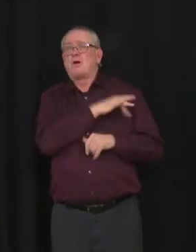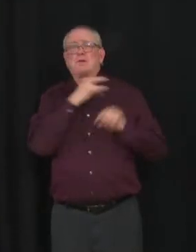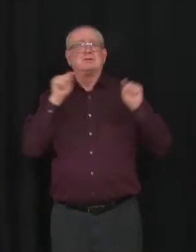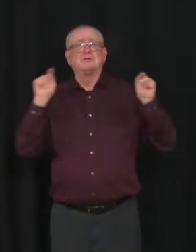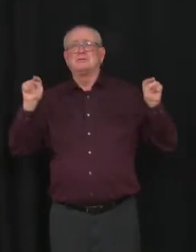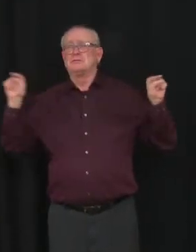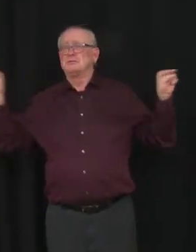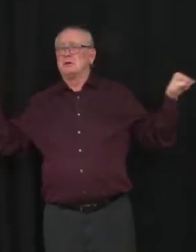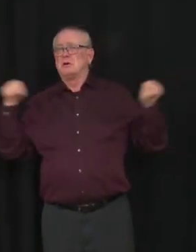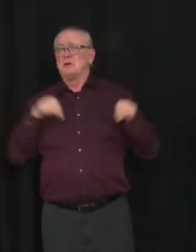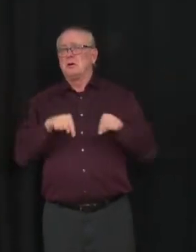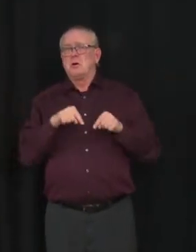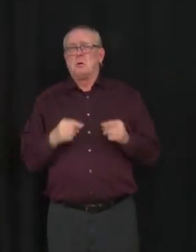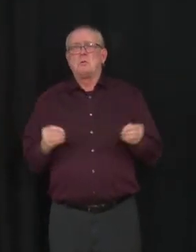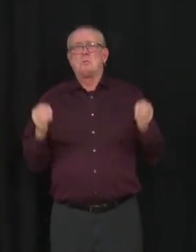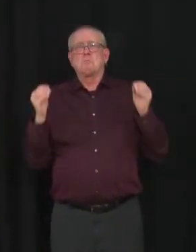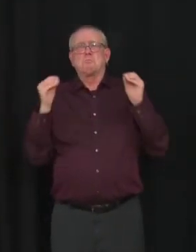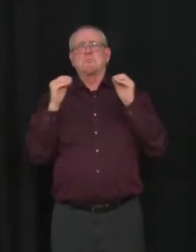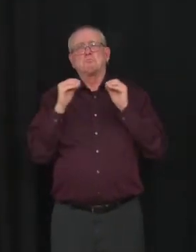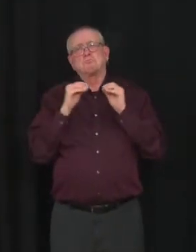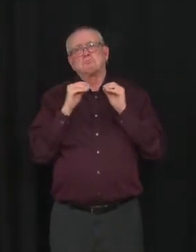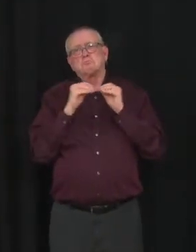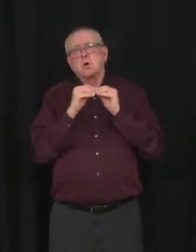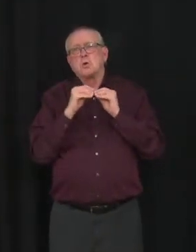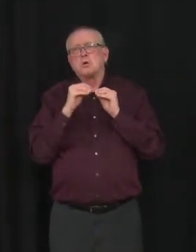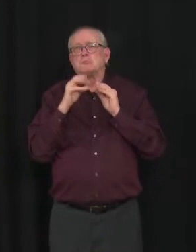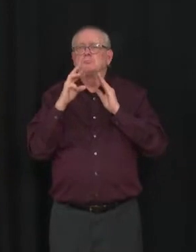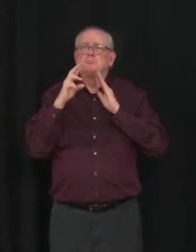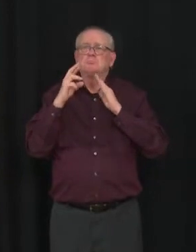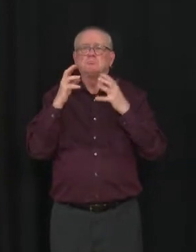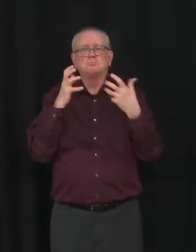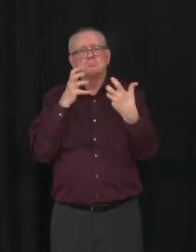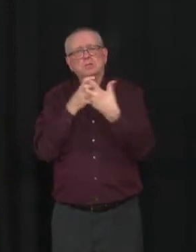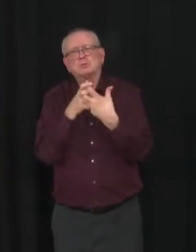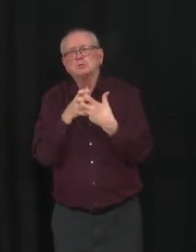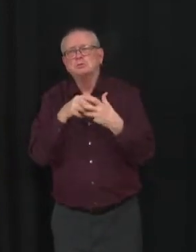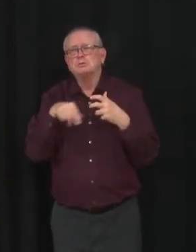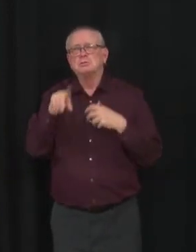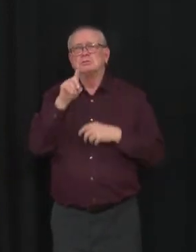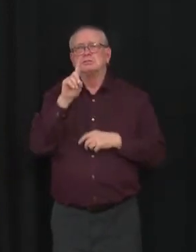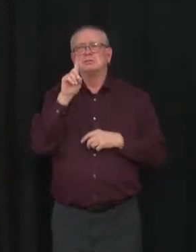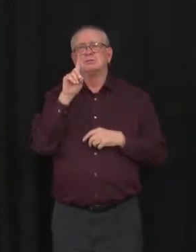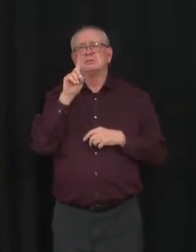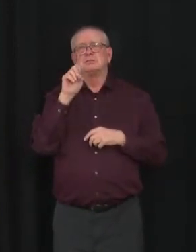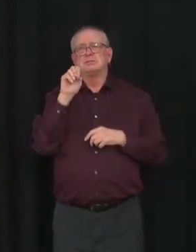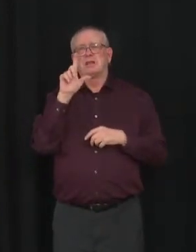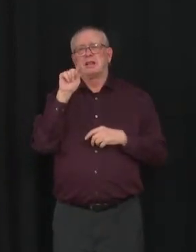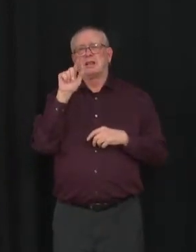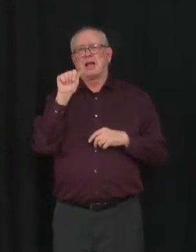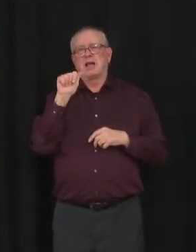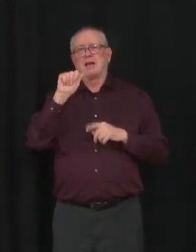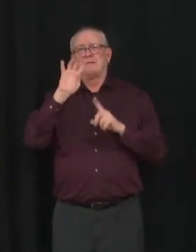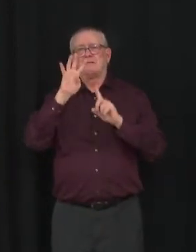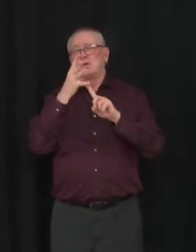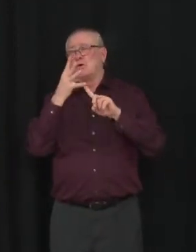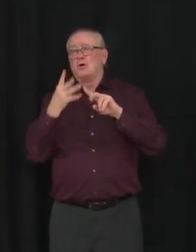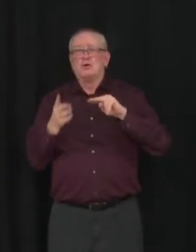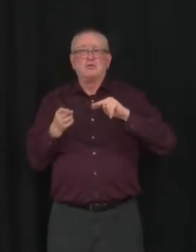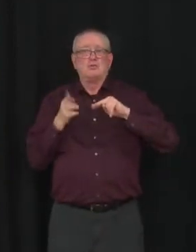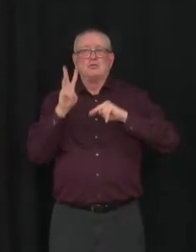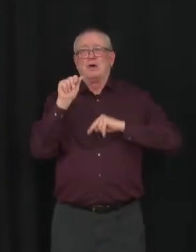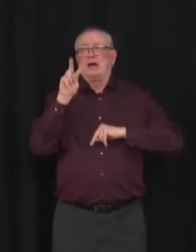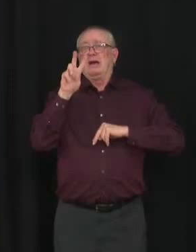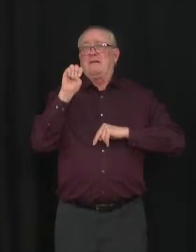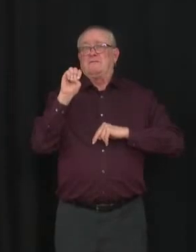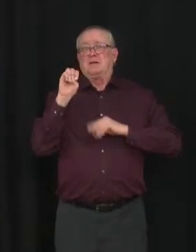a legacy of our response to the Delta 4th wave. So we already had more stringent public health measures in place. And that 4th wave happened